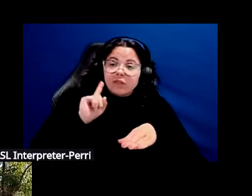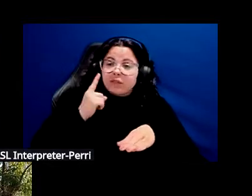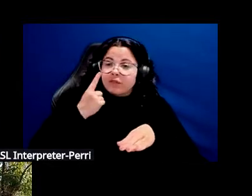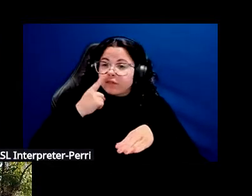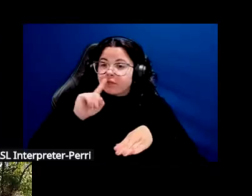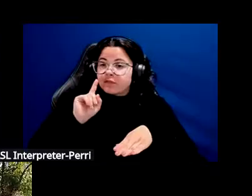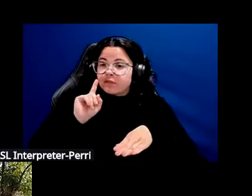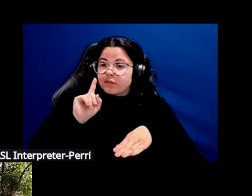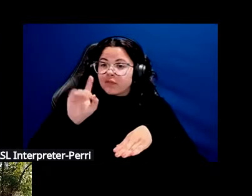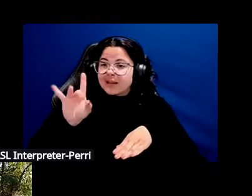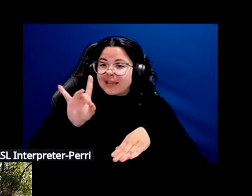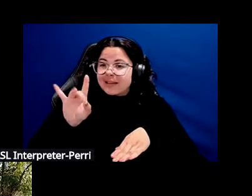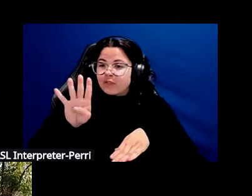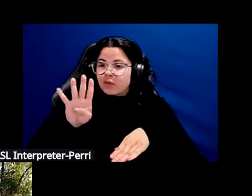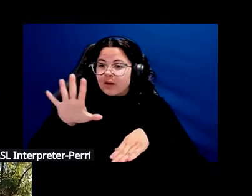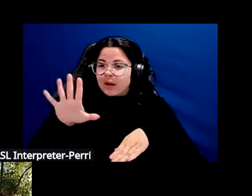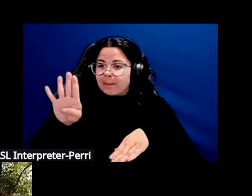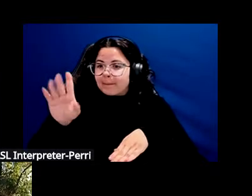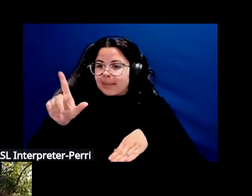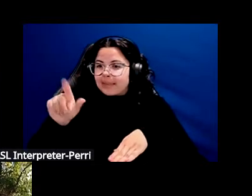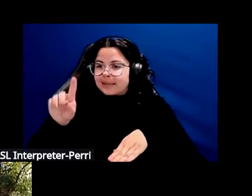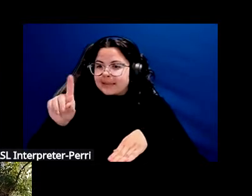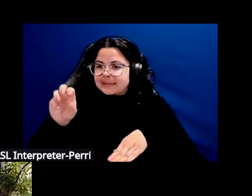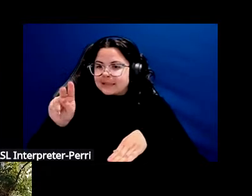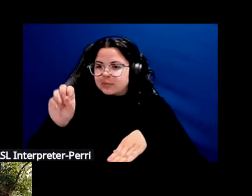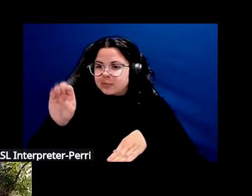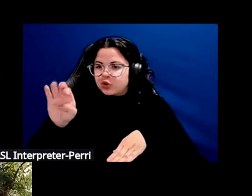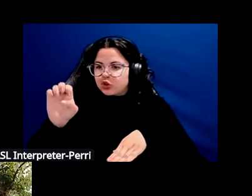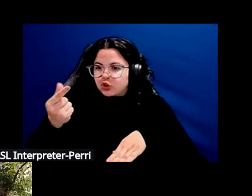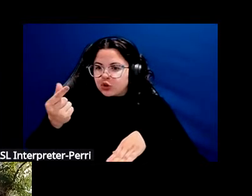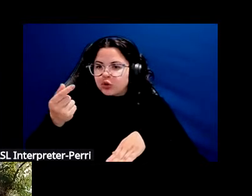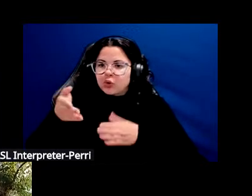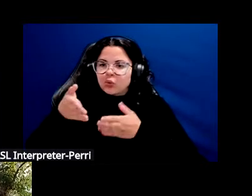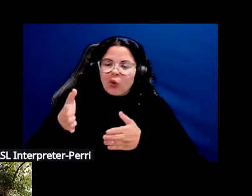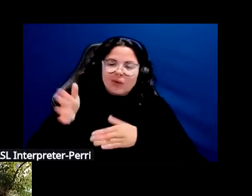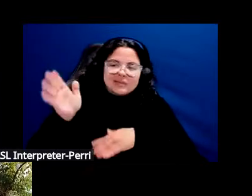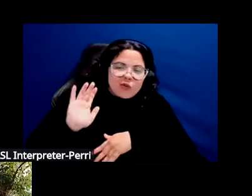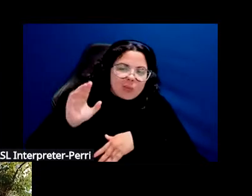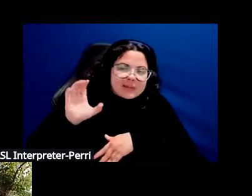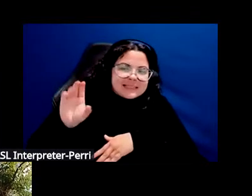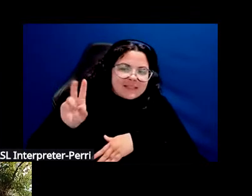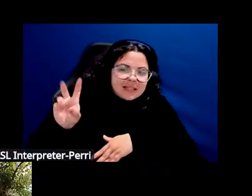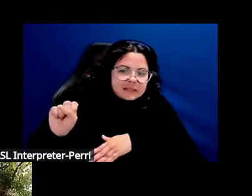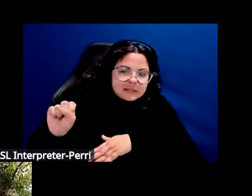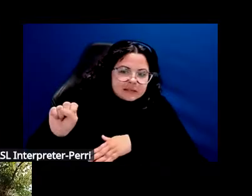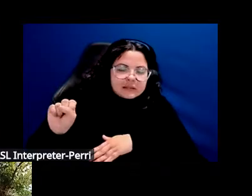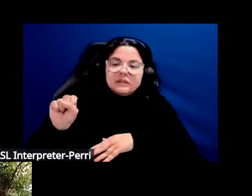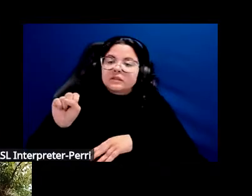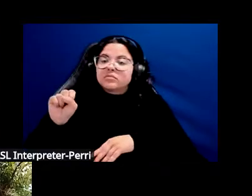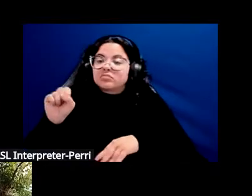site at 845 Bladensburg Road, which used to house the former CVS there. And I gave an